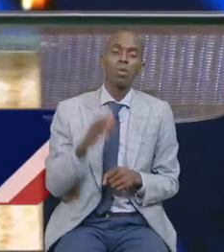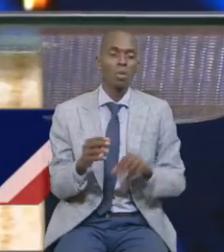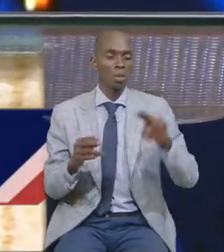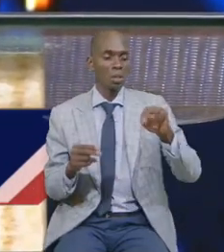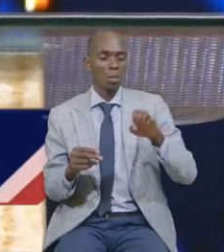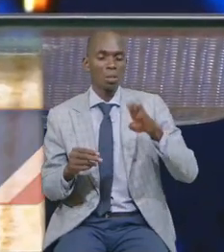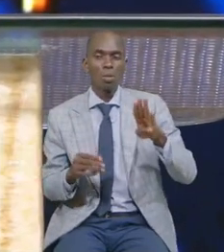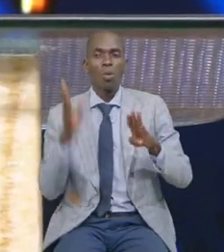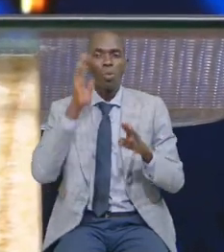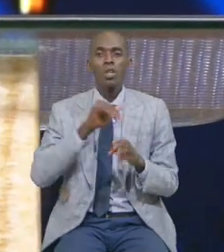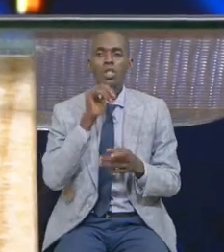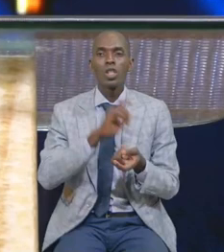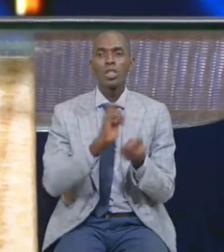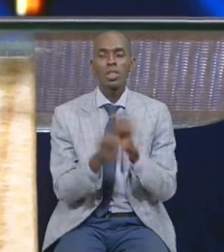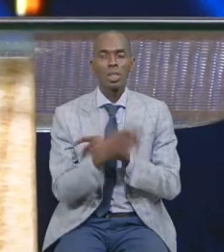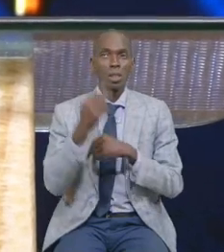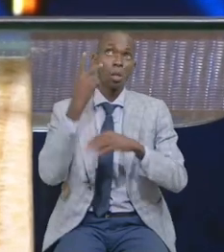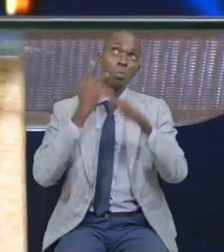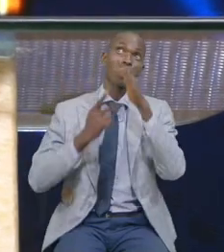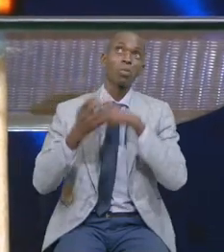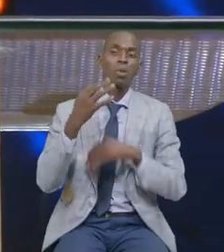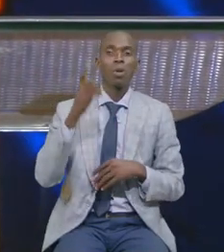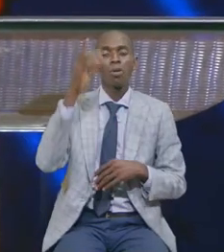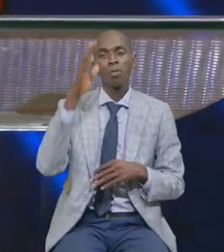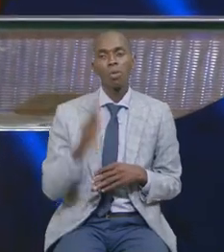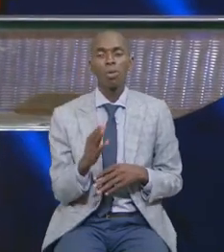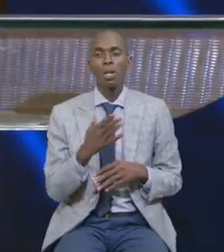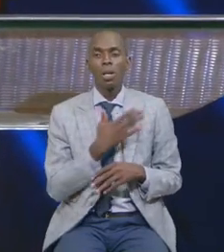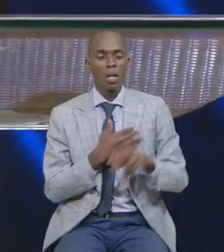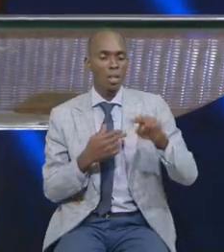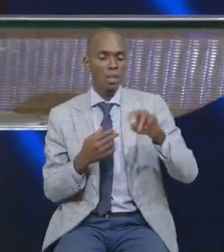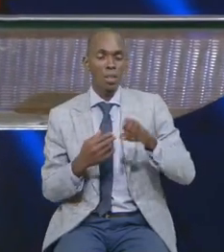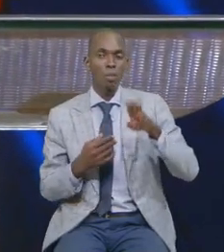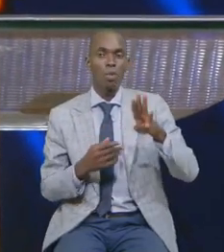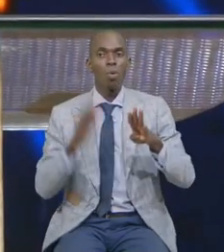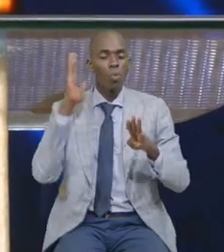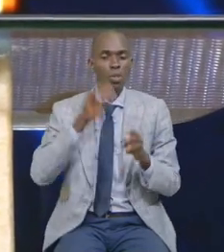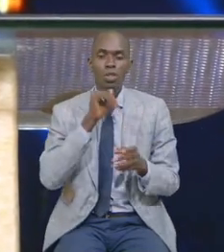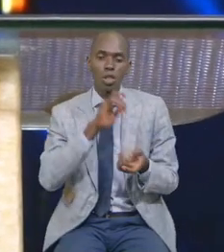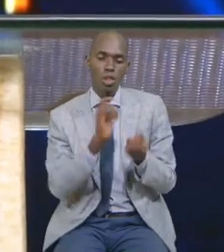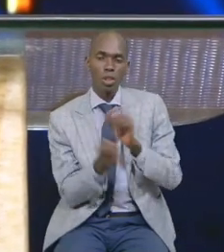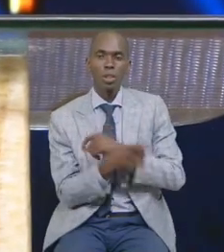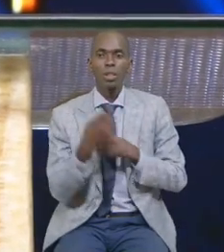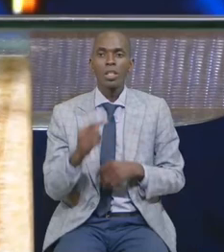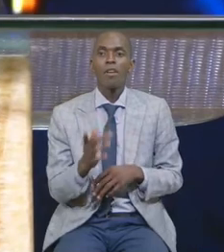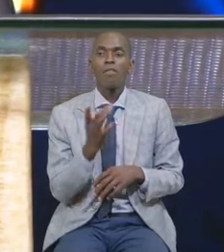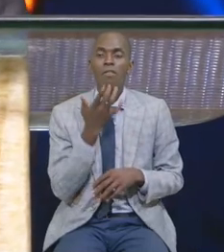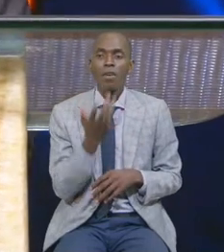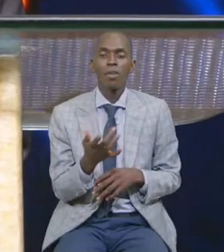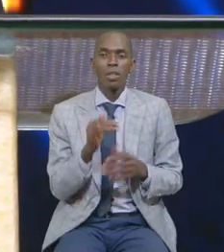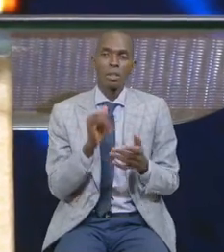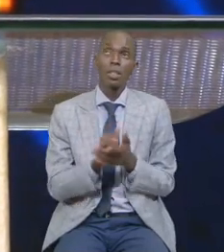not change the prophecy of the word not change the favor is going to have